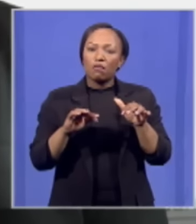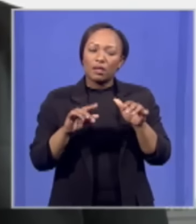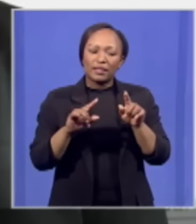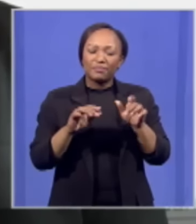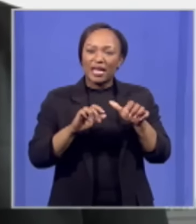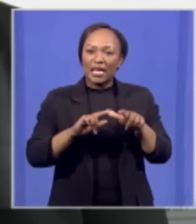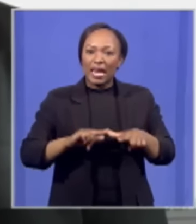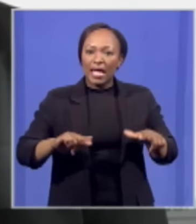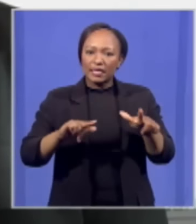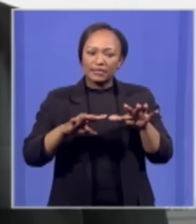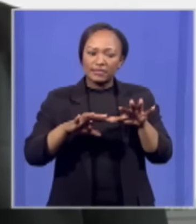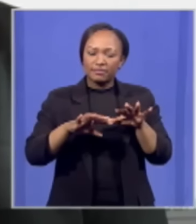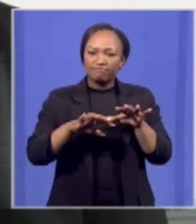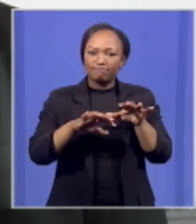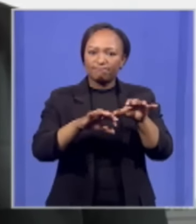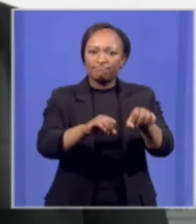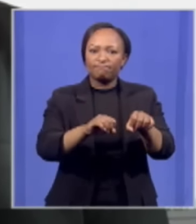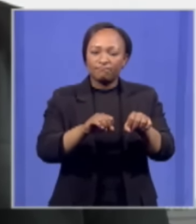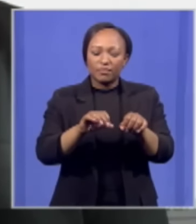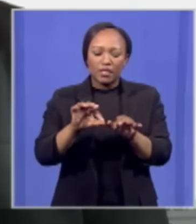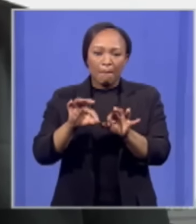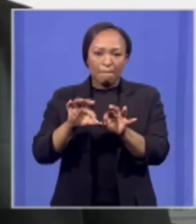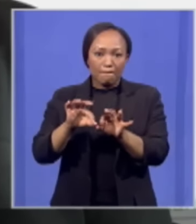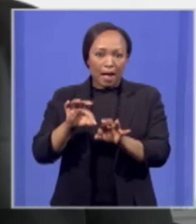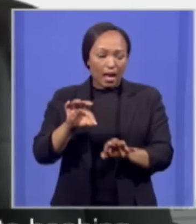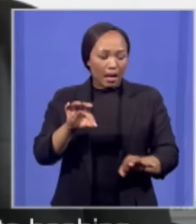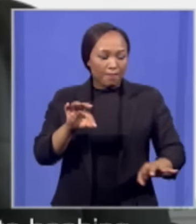circling. They go through the pipelines, they connect.